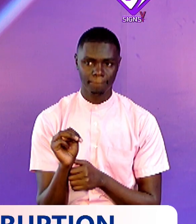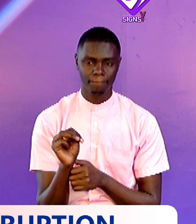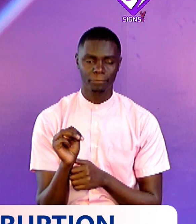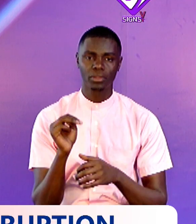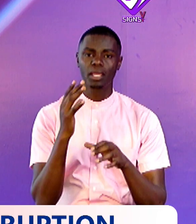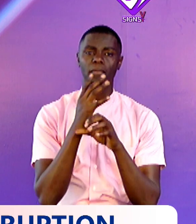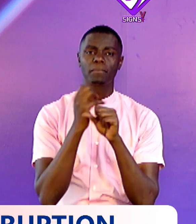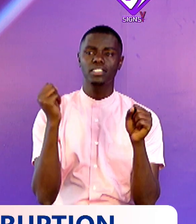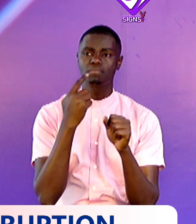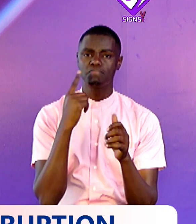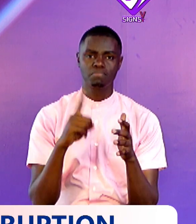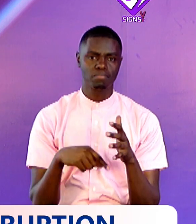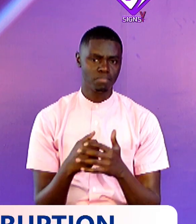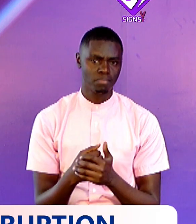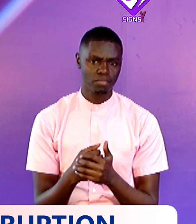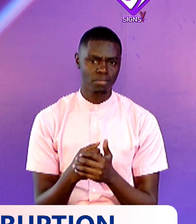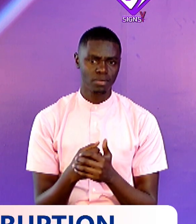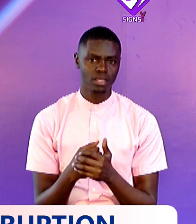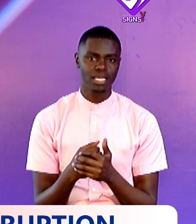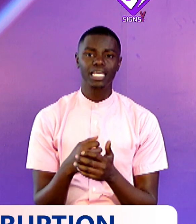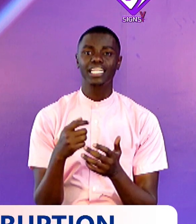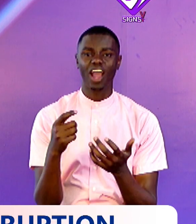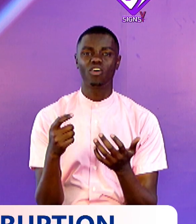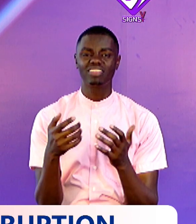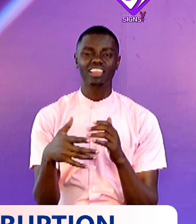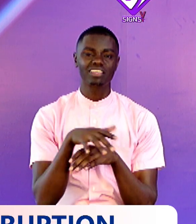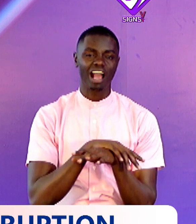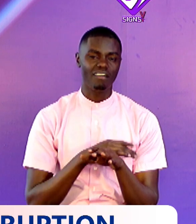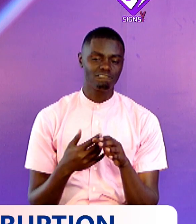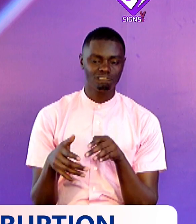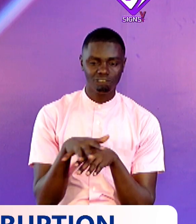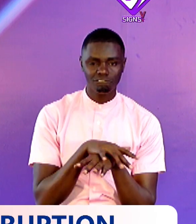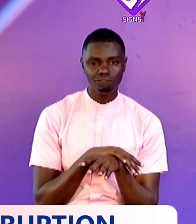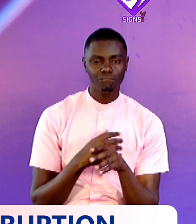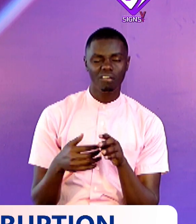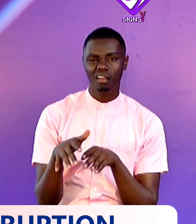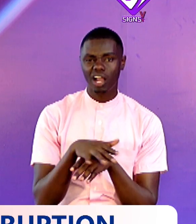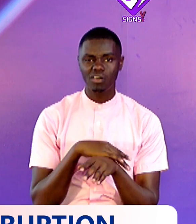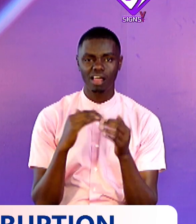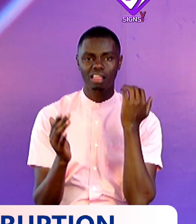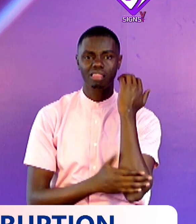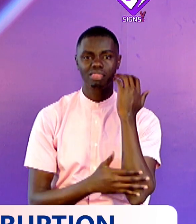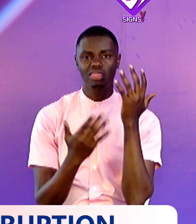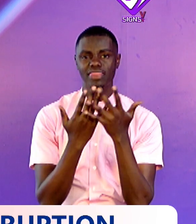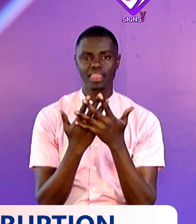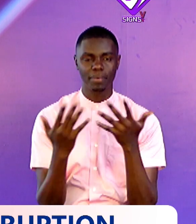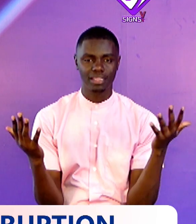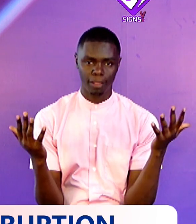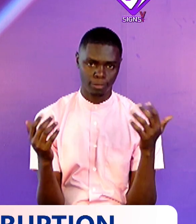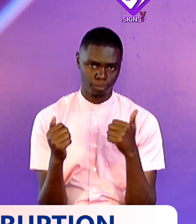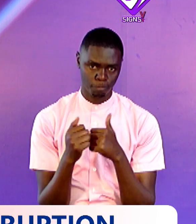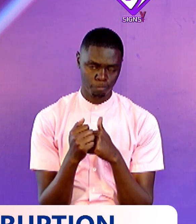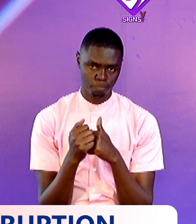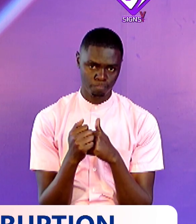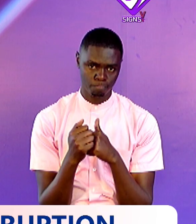President alisema ati they turn their eye against what they're supposed to be facing and giving clean reports